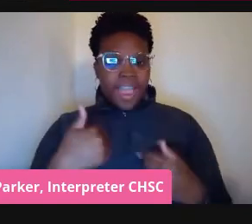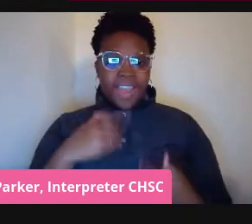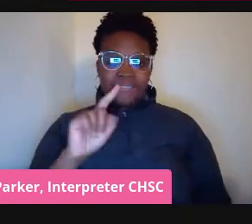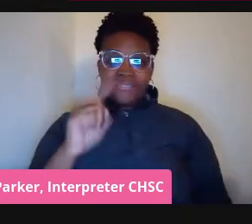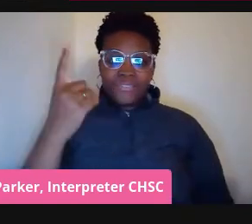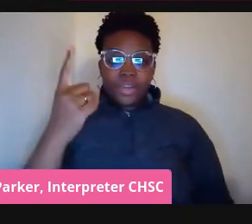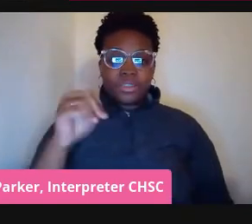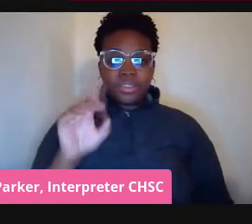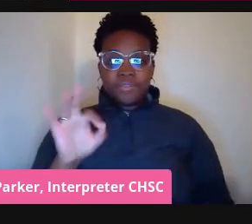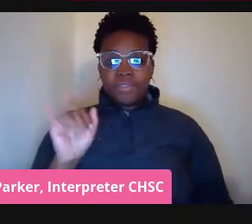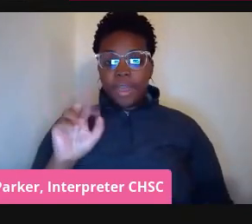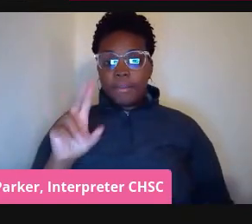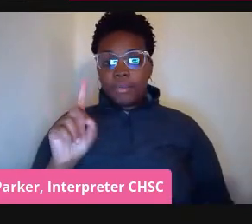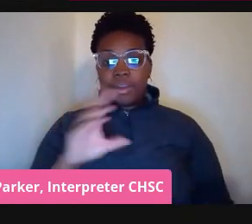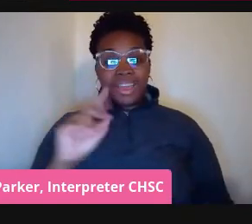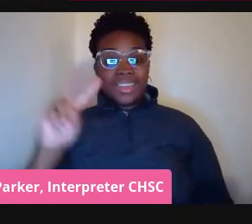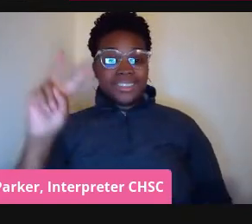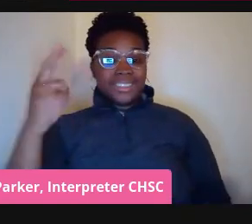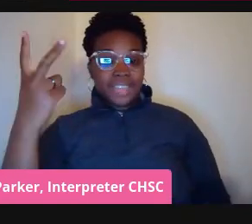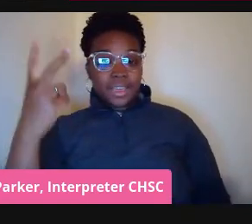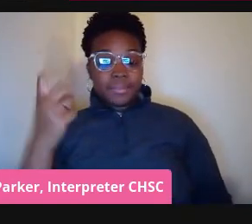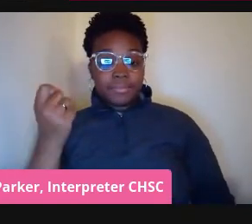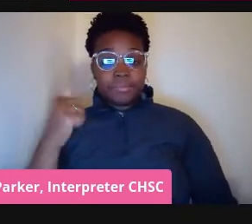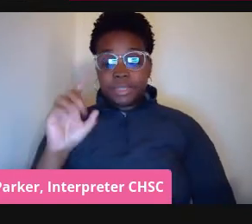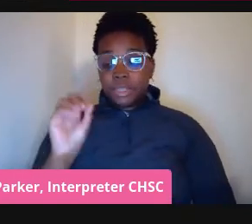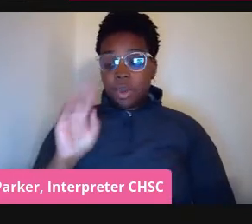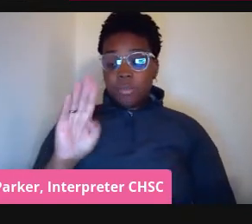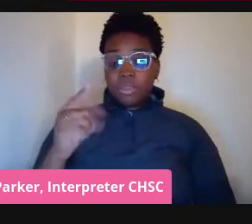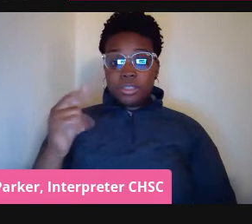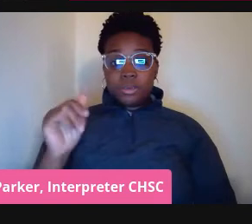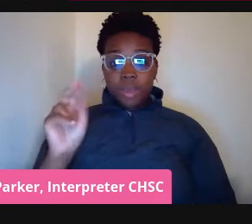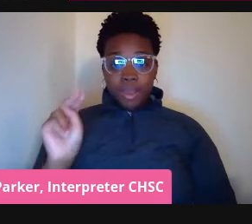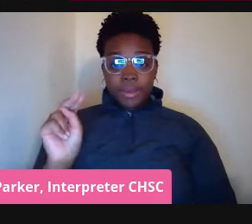surgery and my second was that the OBGYN that I worked with,